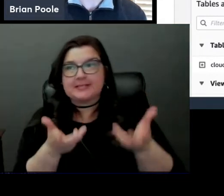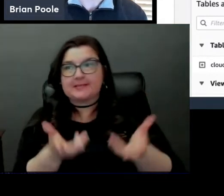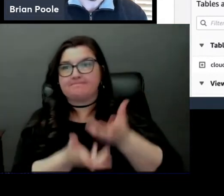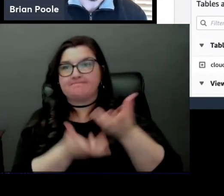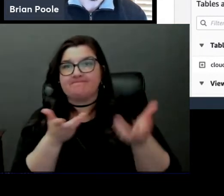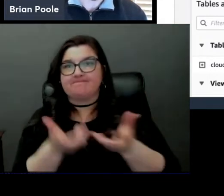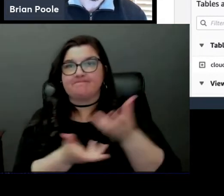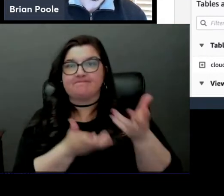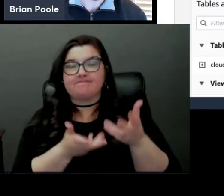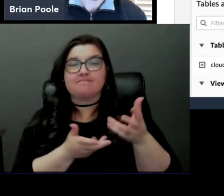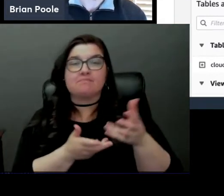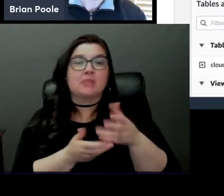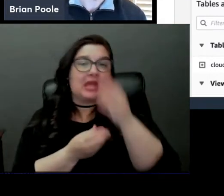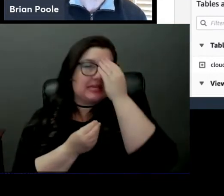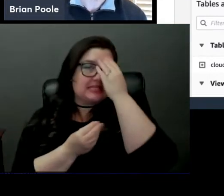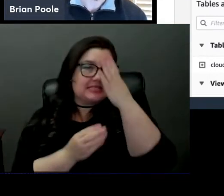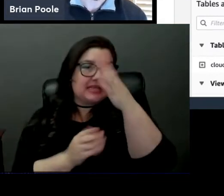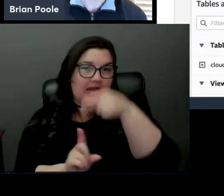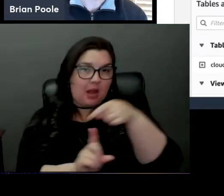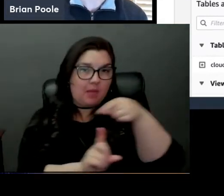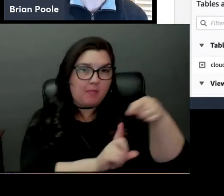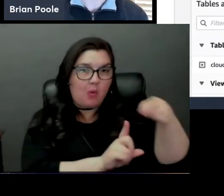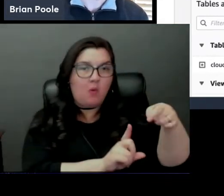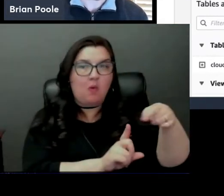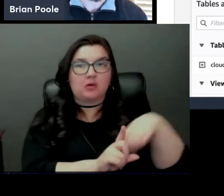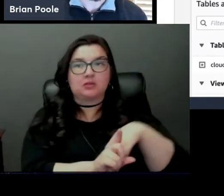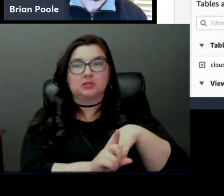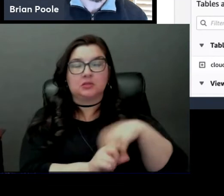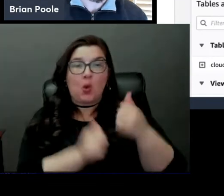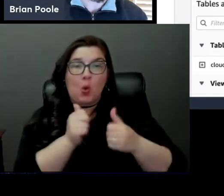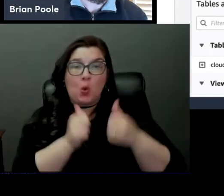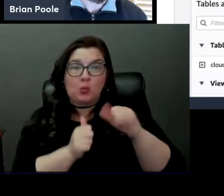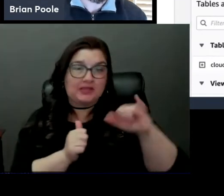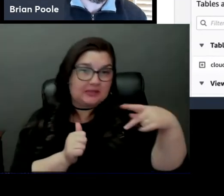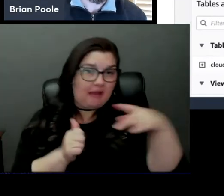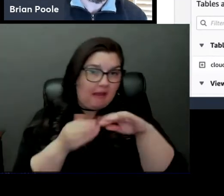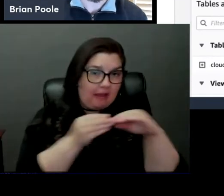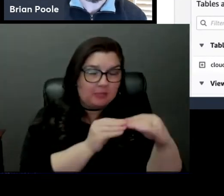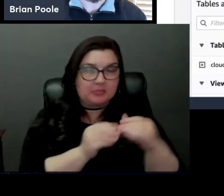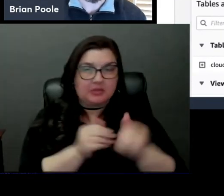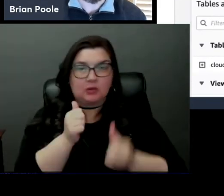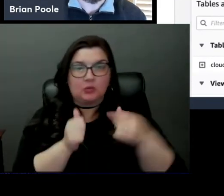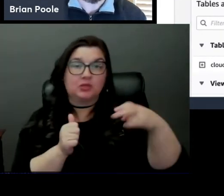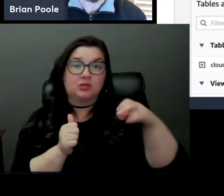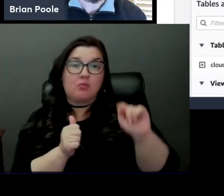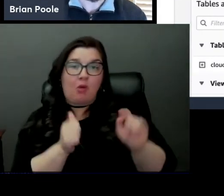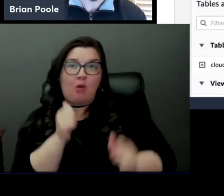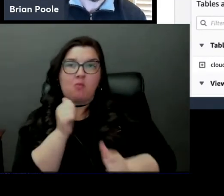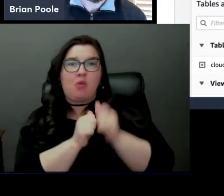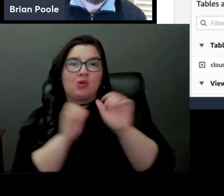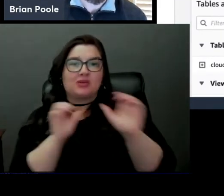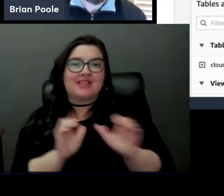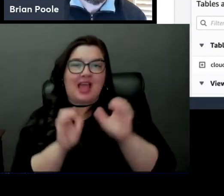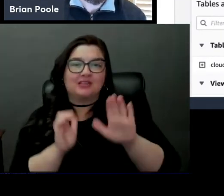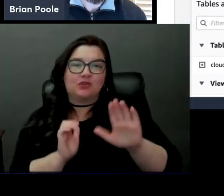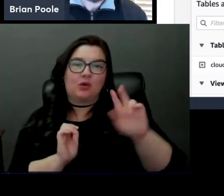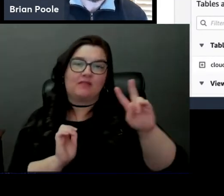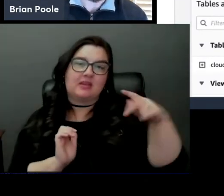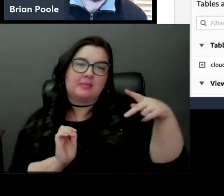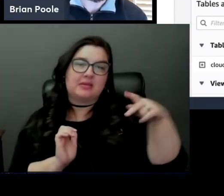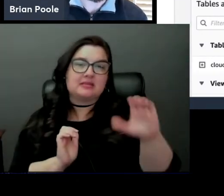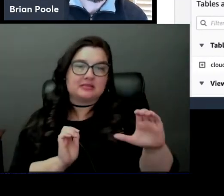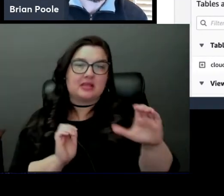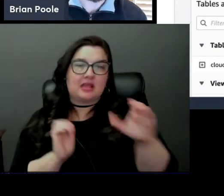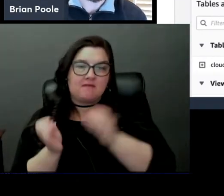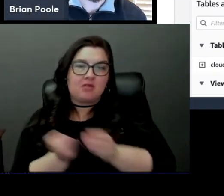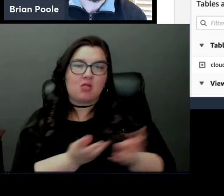data points about which IPs, which ports have been most active in your VPC flow logs, there's a query for that.